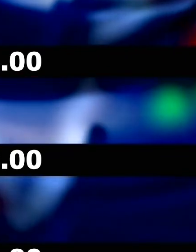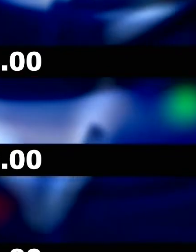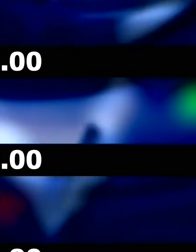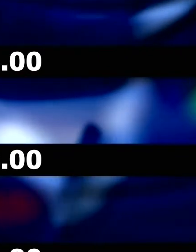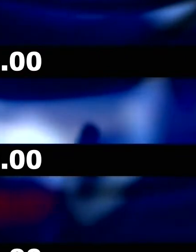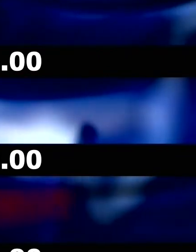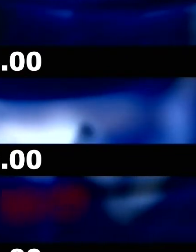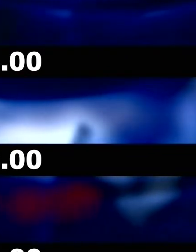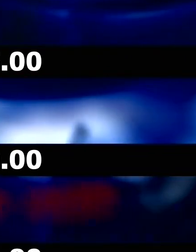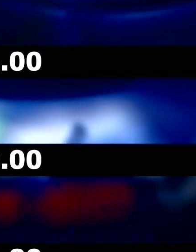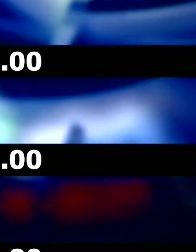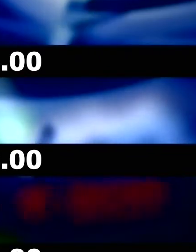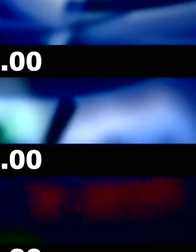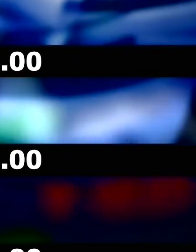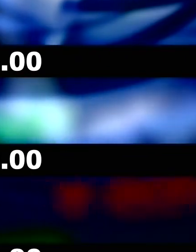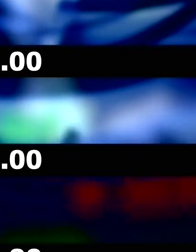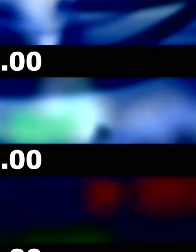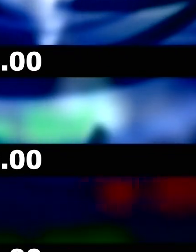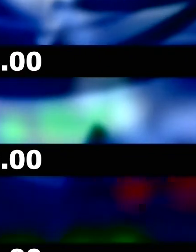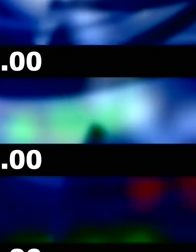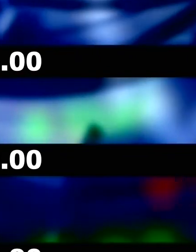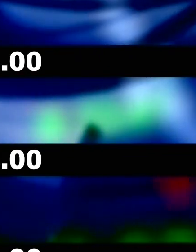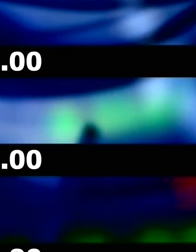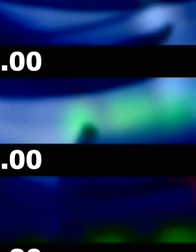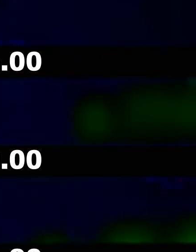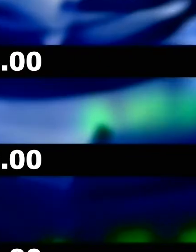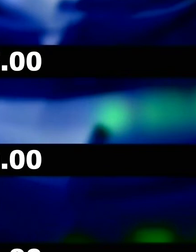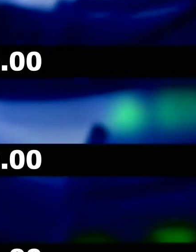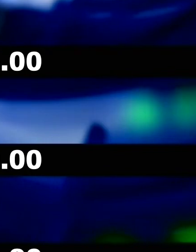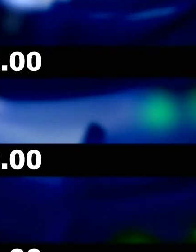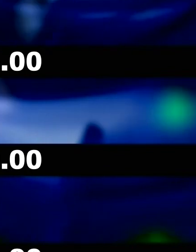changing hands for a value of